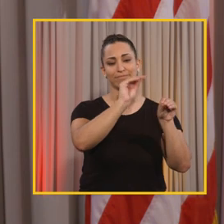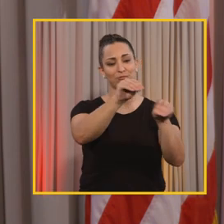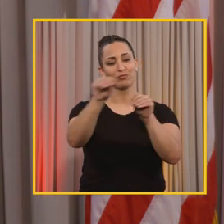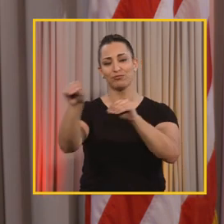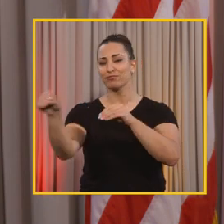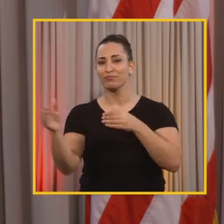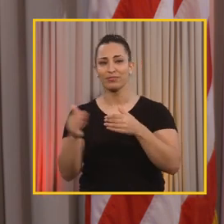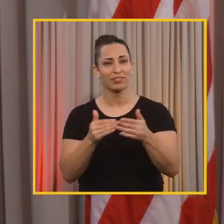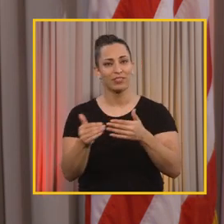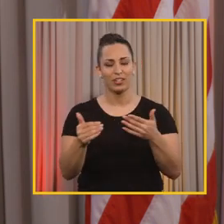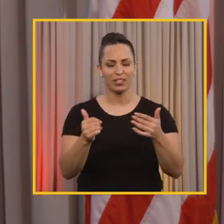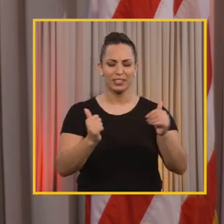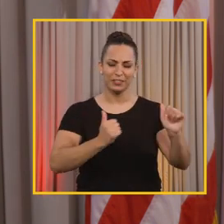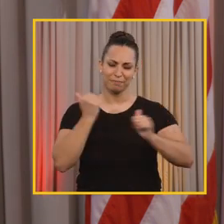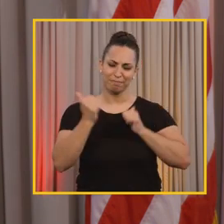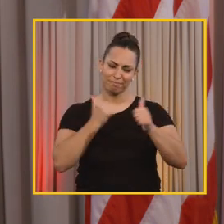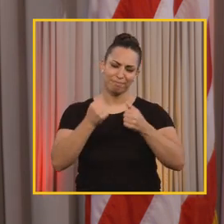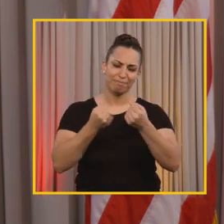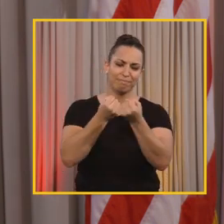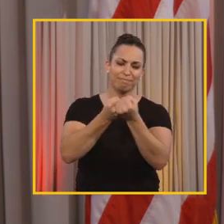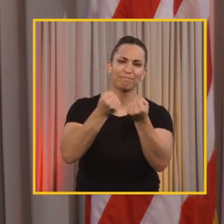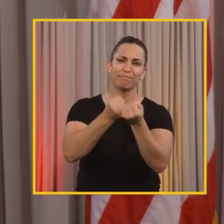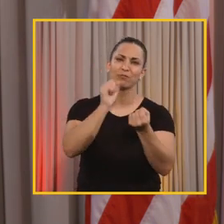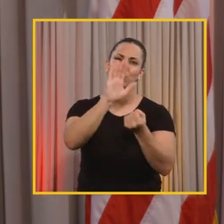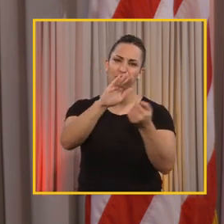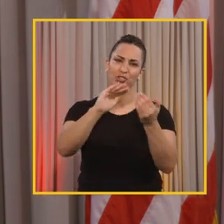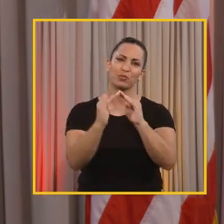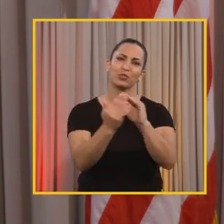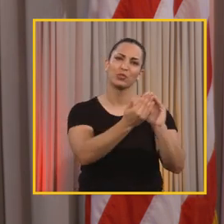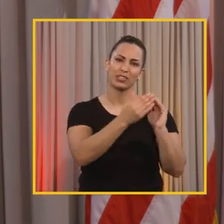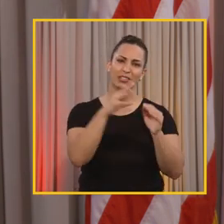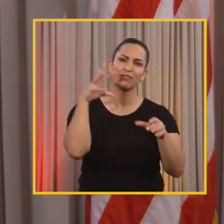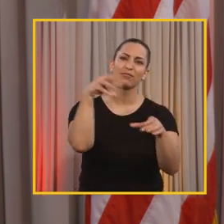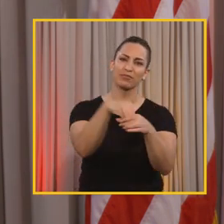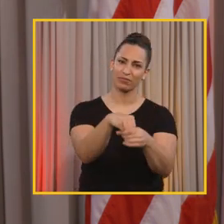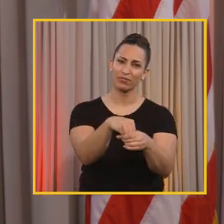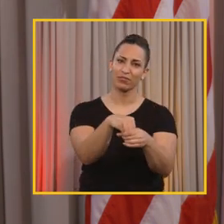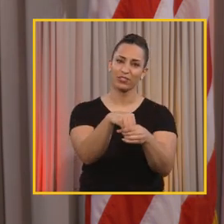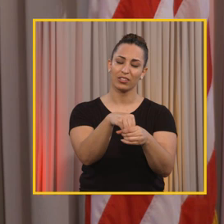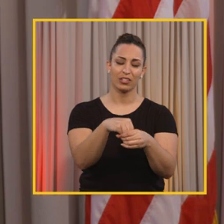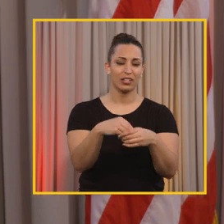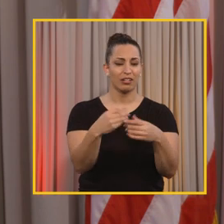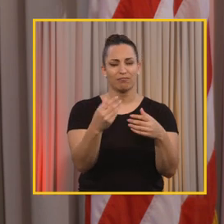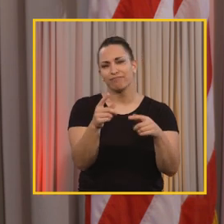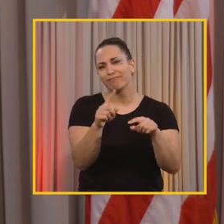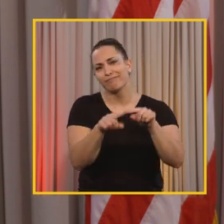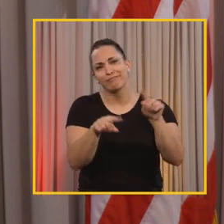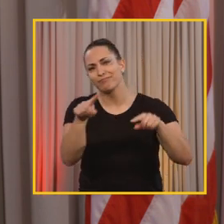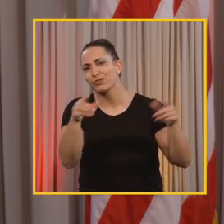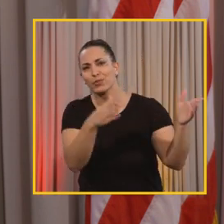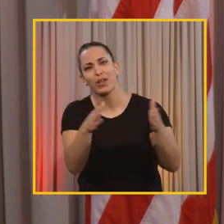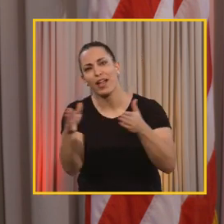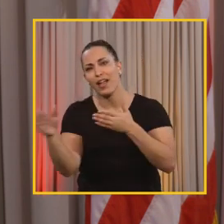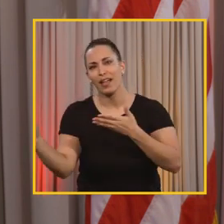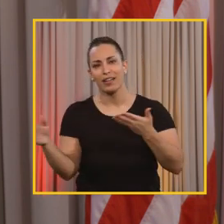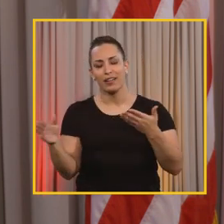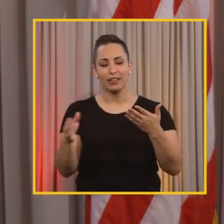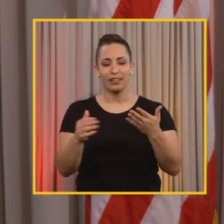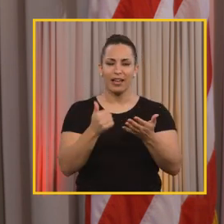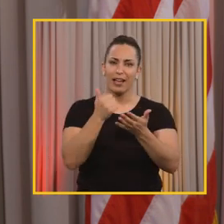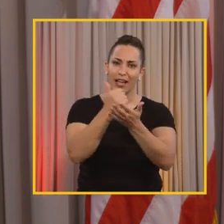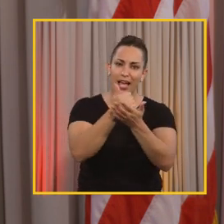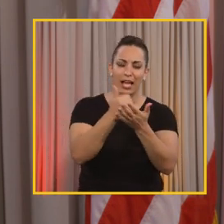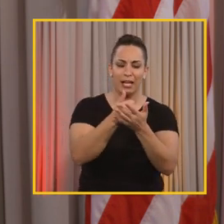Wherever you are, be an active member of your community. however you define